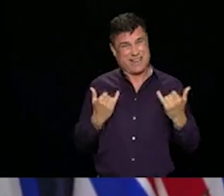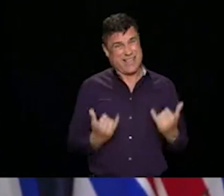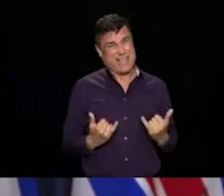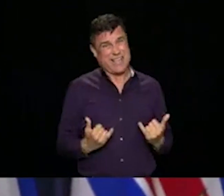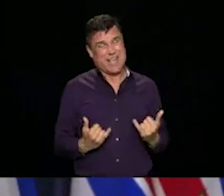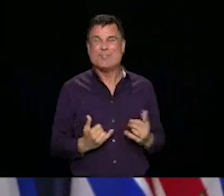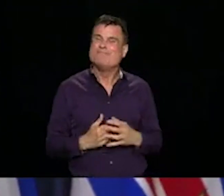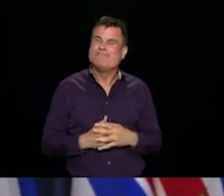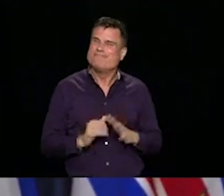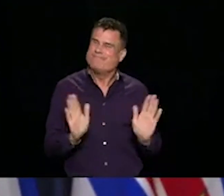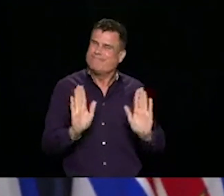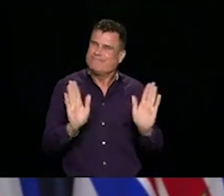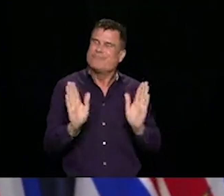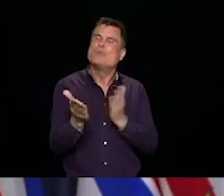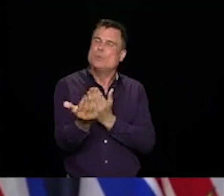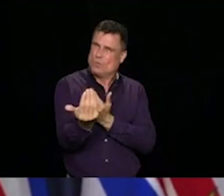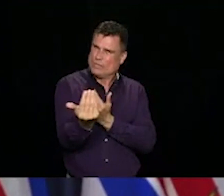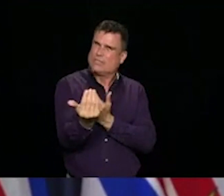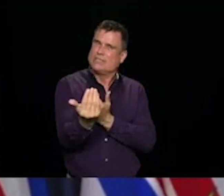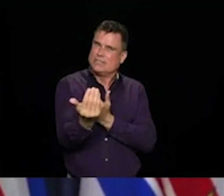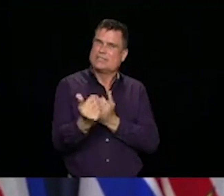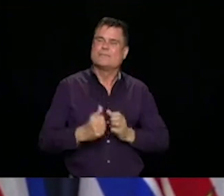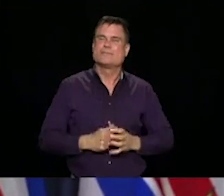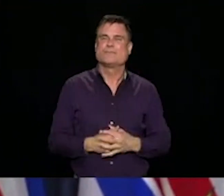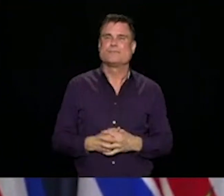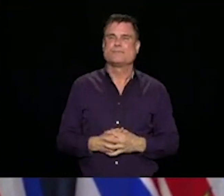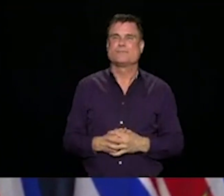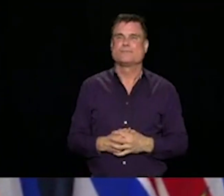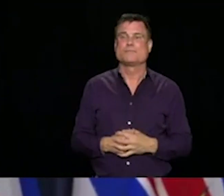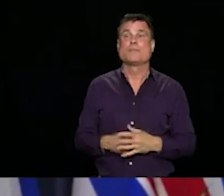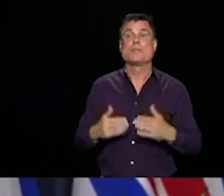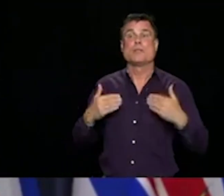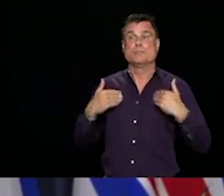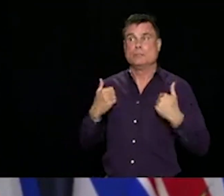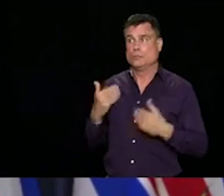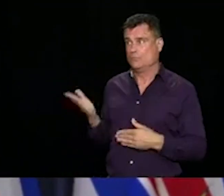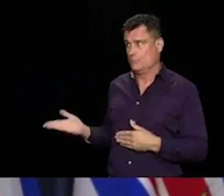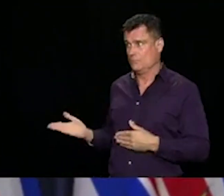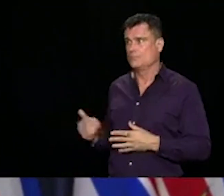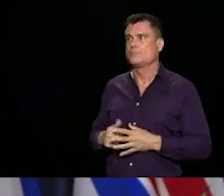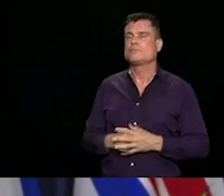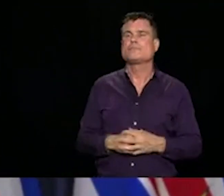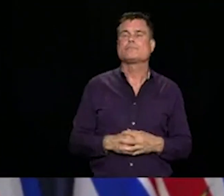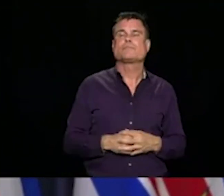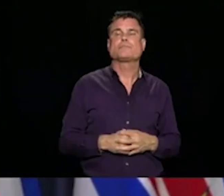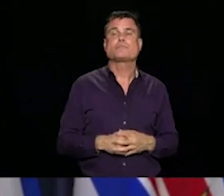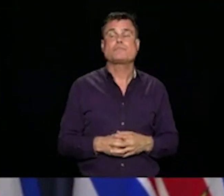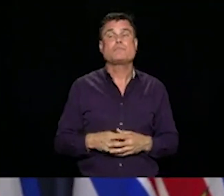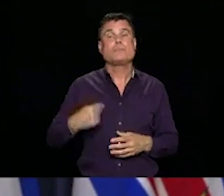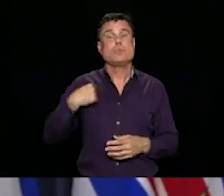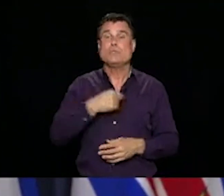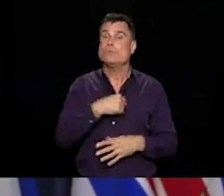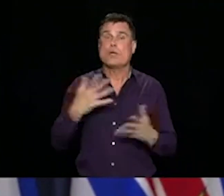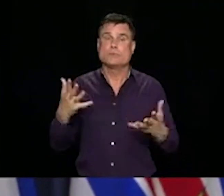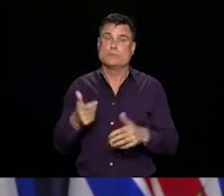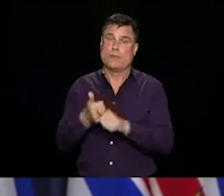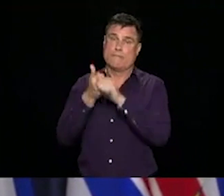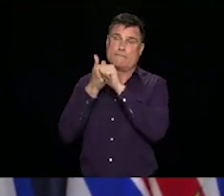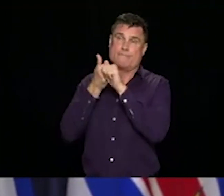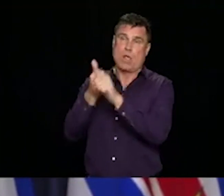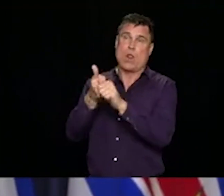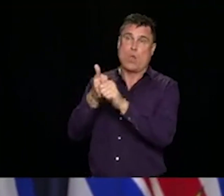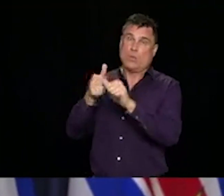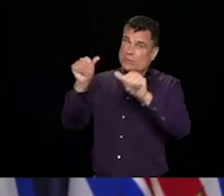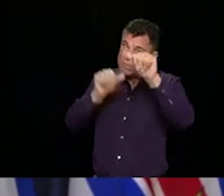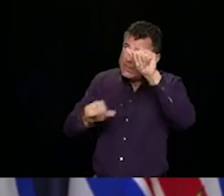Well, I think in short, Cindy, we're going to follow the medical evidence, the advice of our health